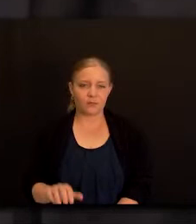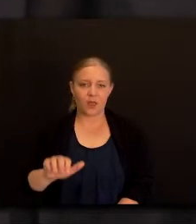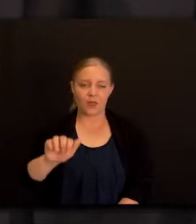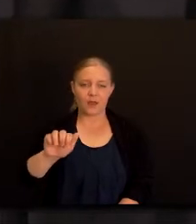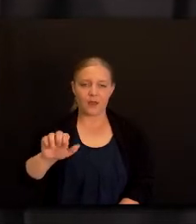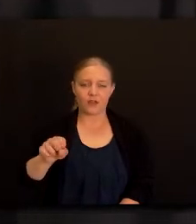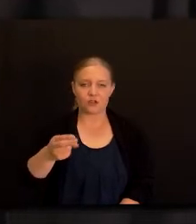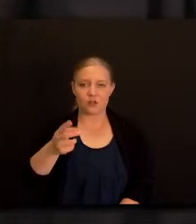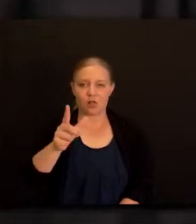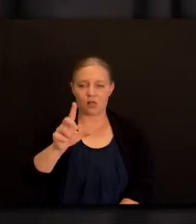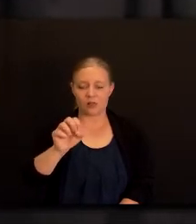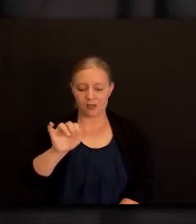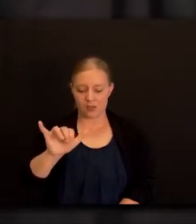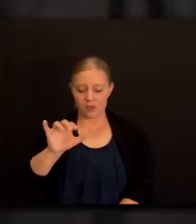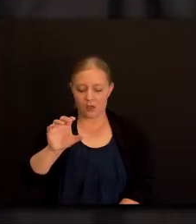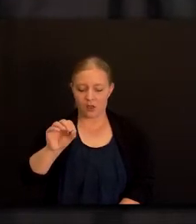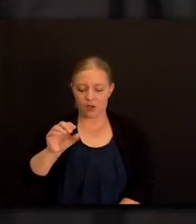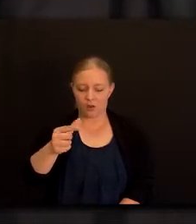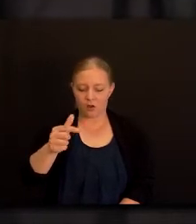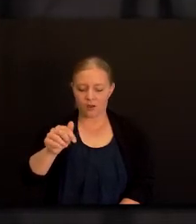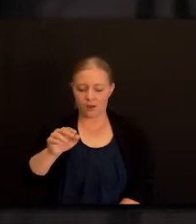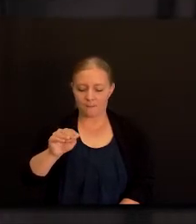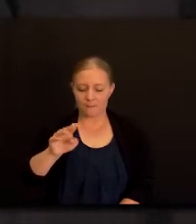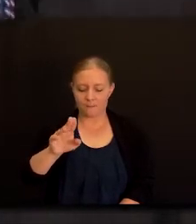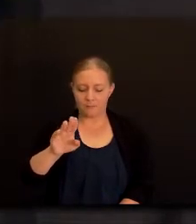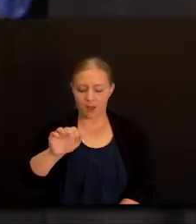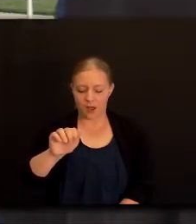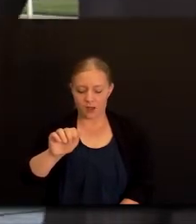Ashley Bosi Ogamba.